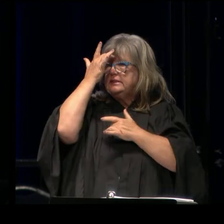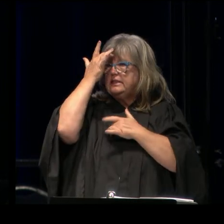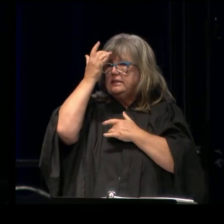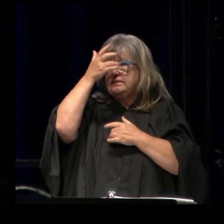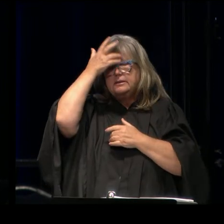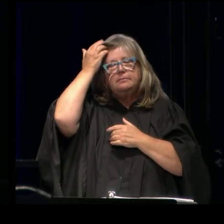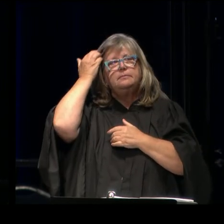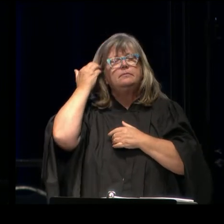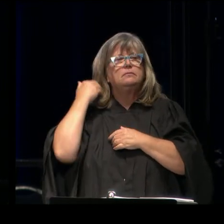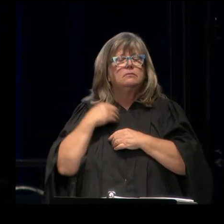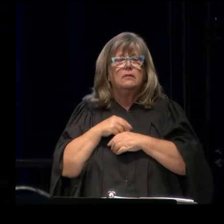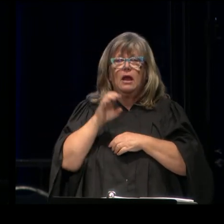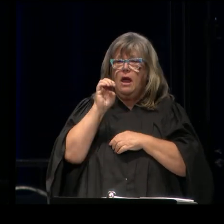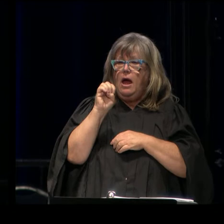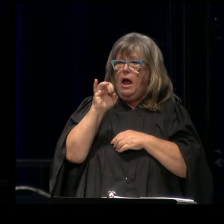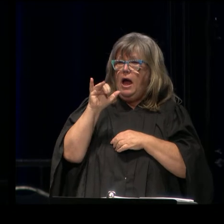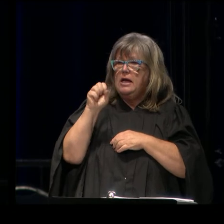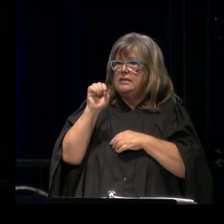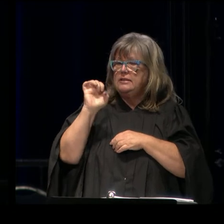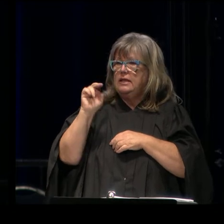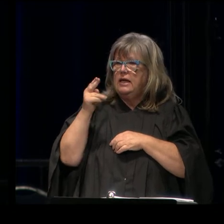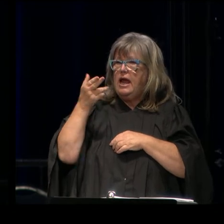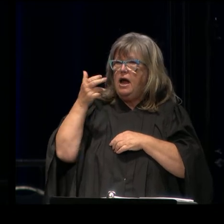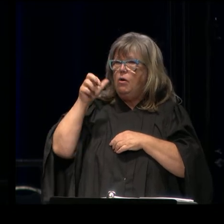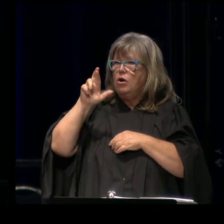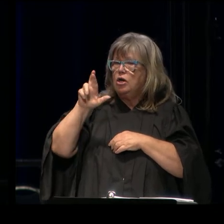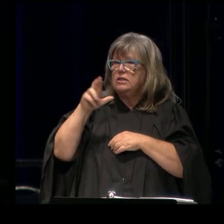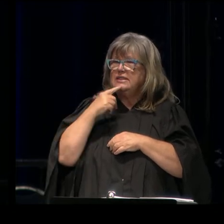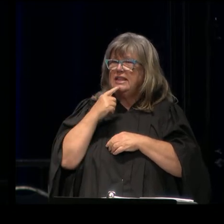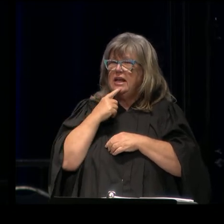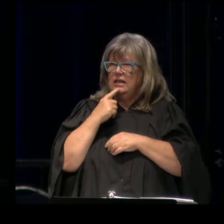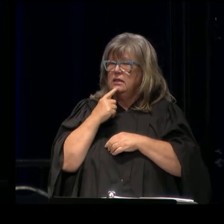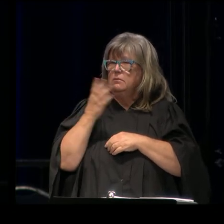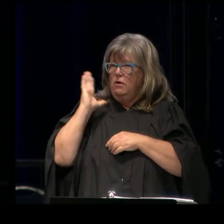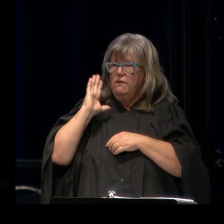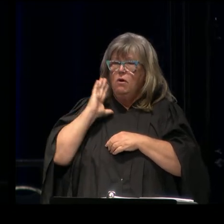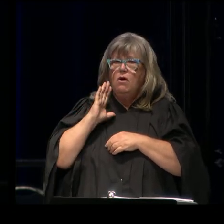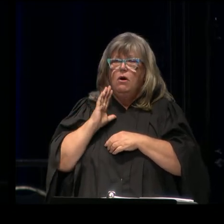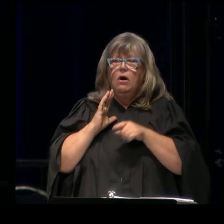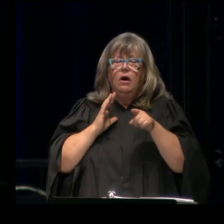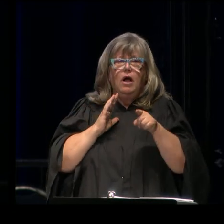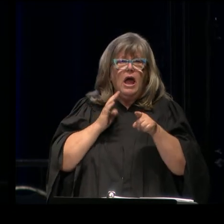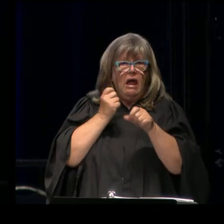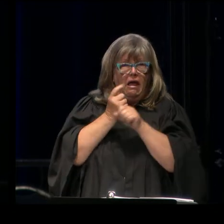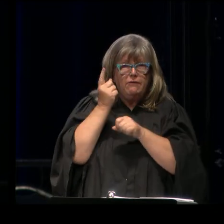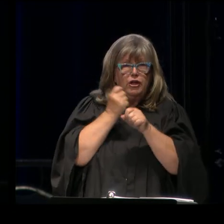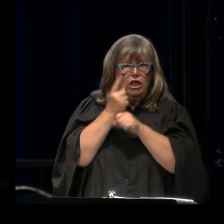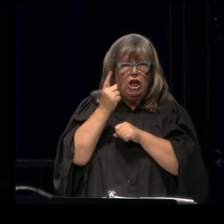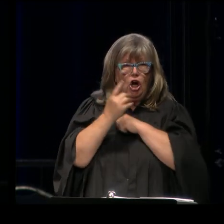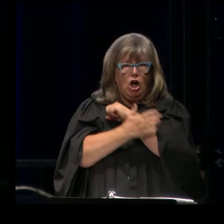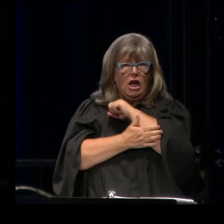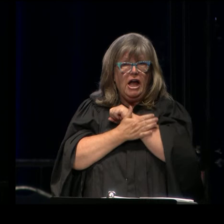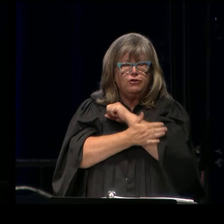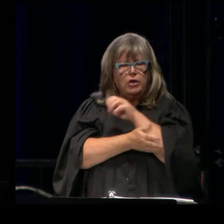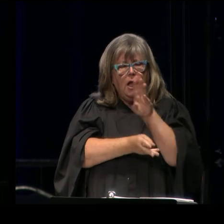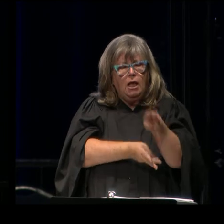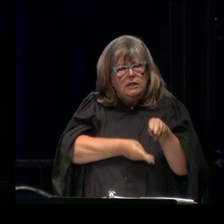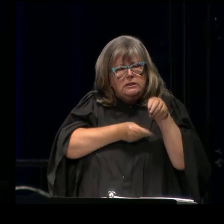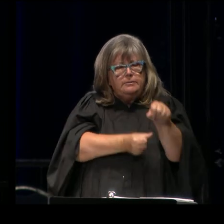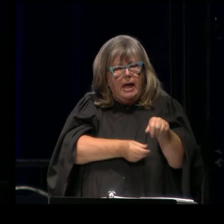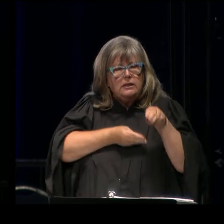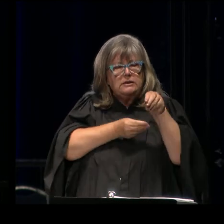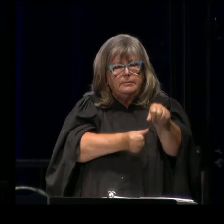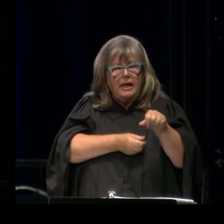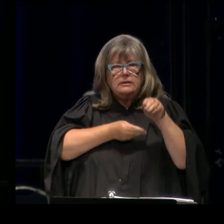Eisenhower once said, "A nation that continues year after year to spend more money